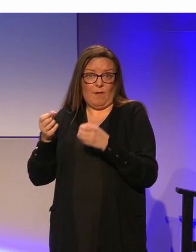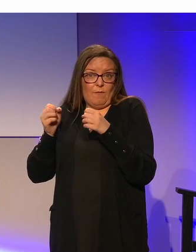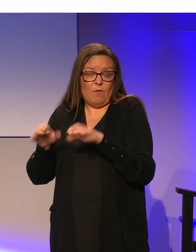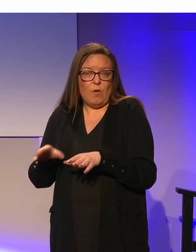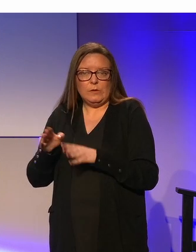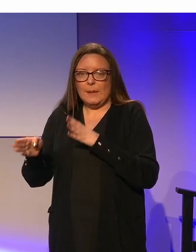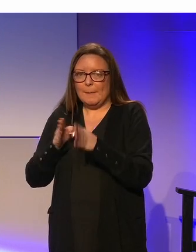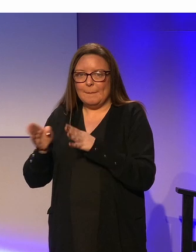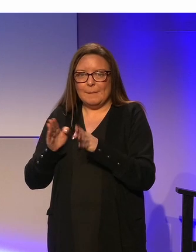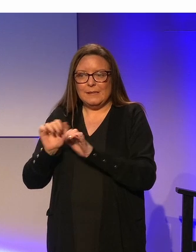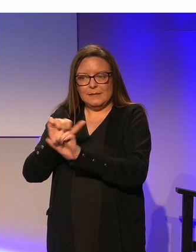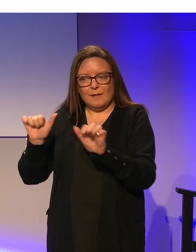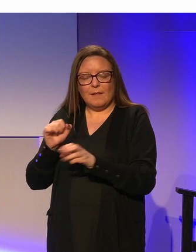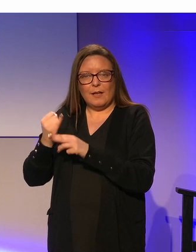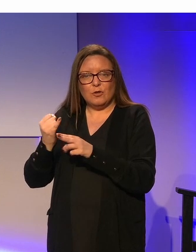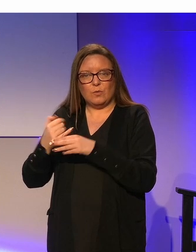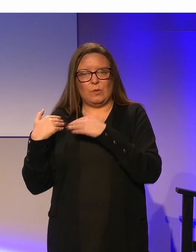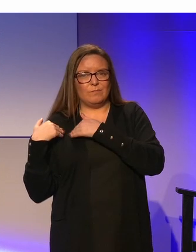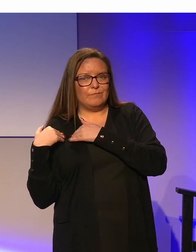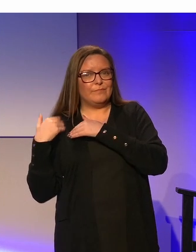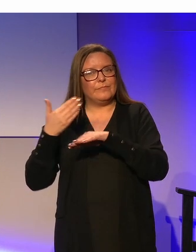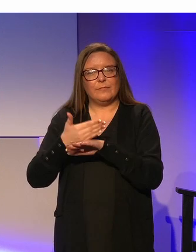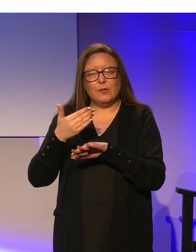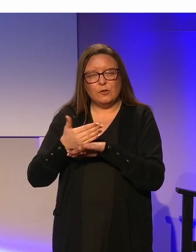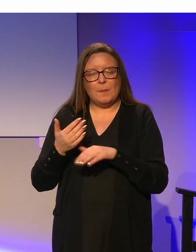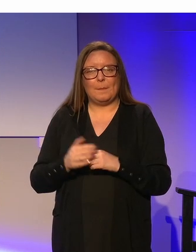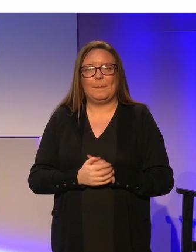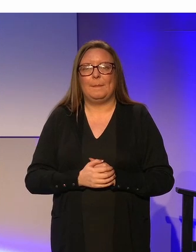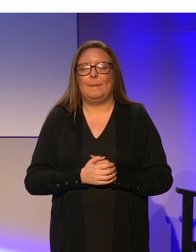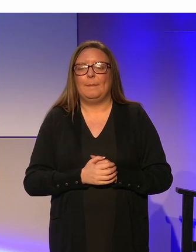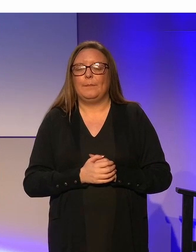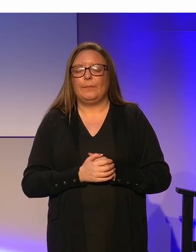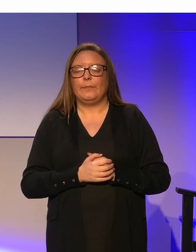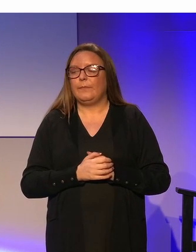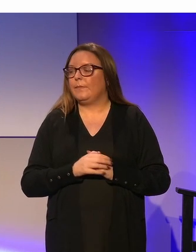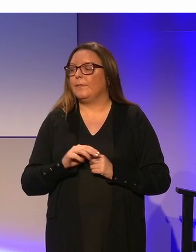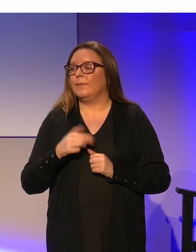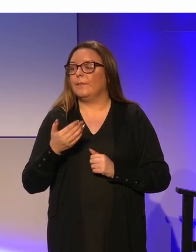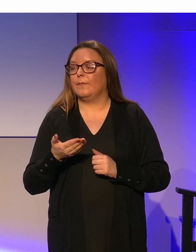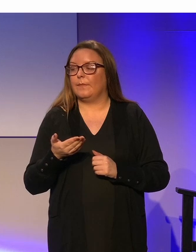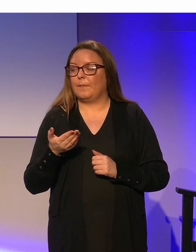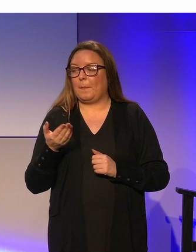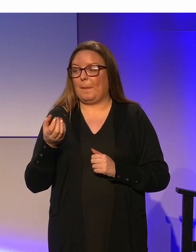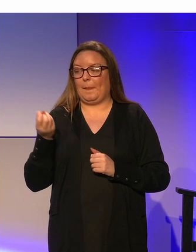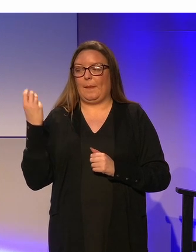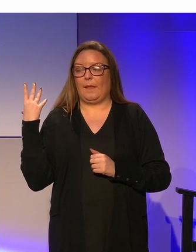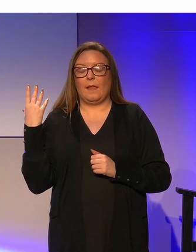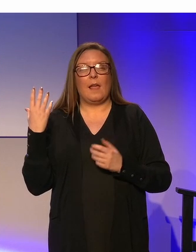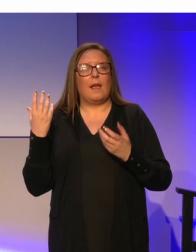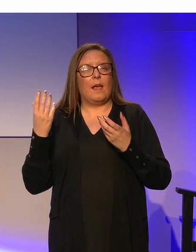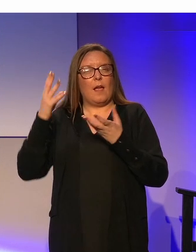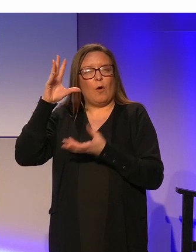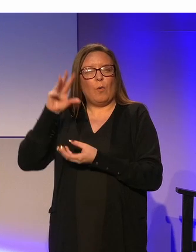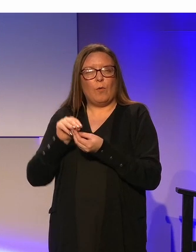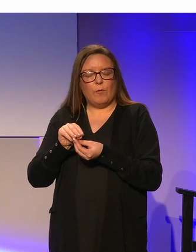their regular school roles as well. So on the next slide, we have just an